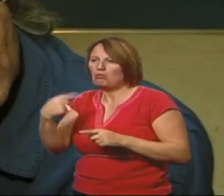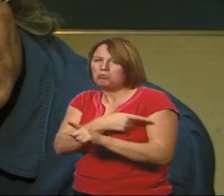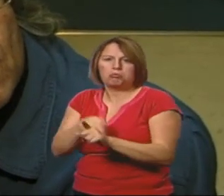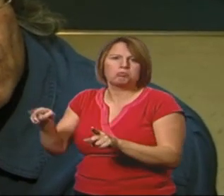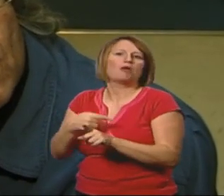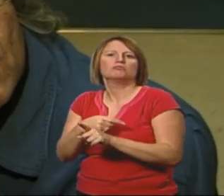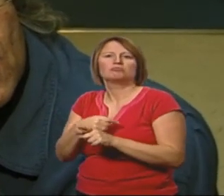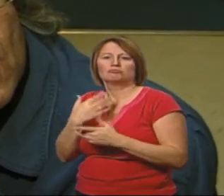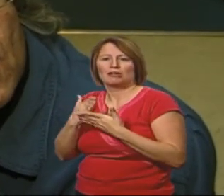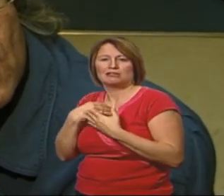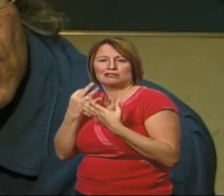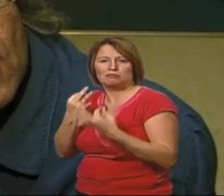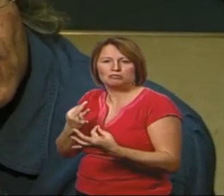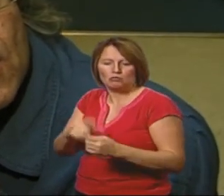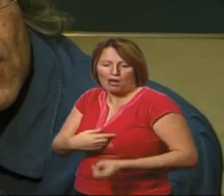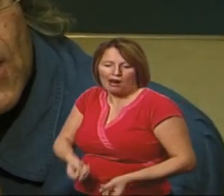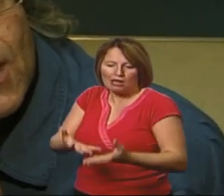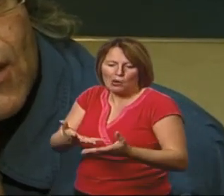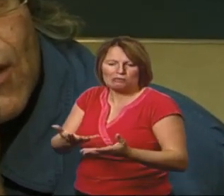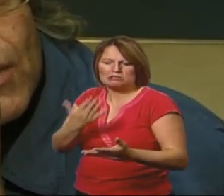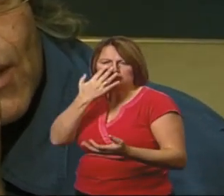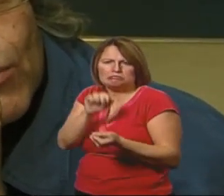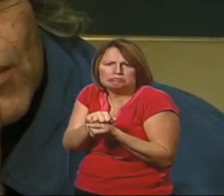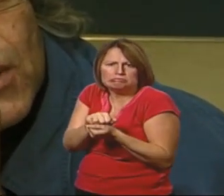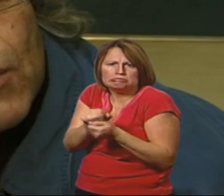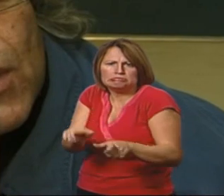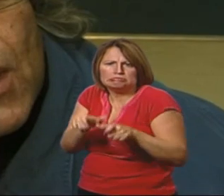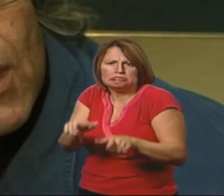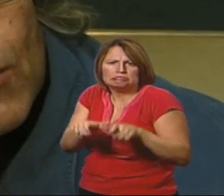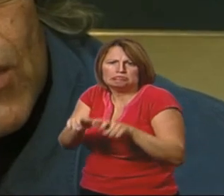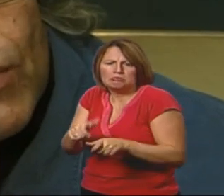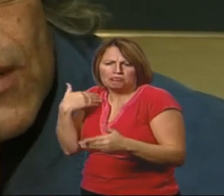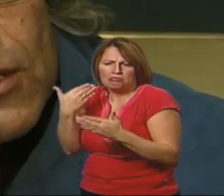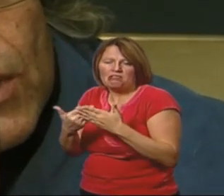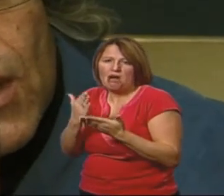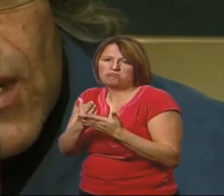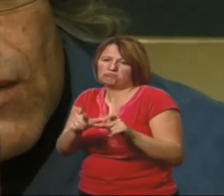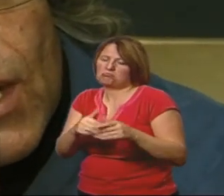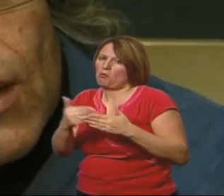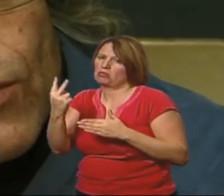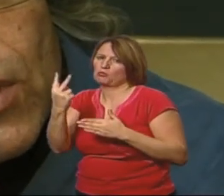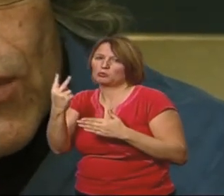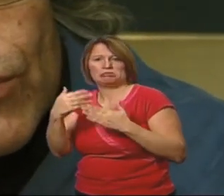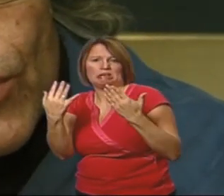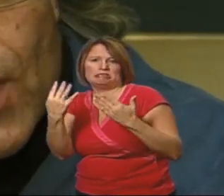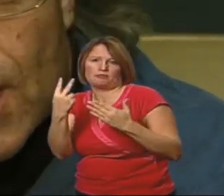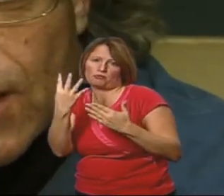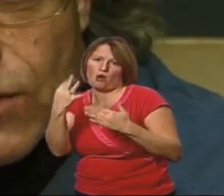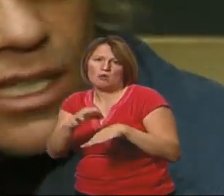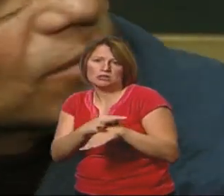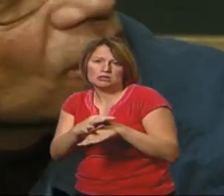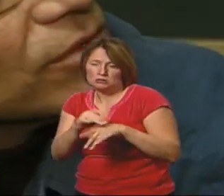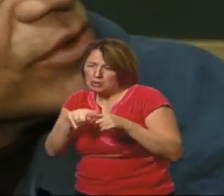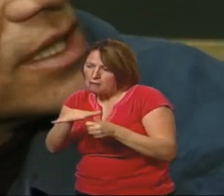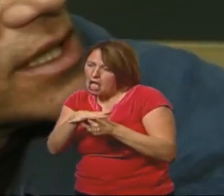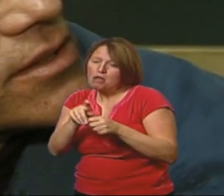burrow away, and let her go. I mean, that would make me tempted to let her go, but the fact that she's been lying down still for 48 hours, she